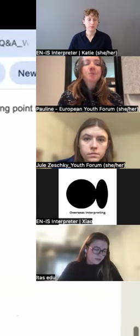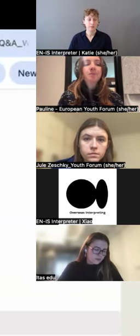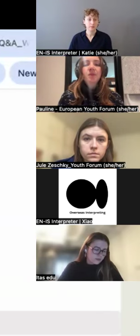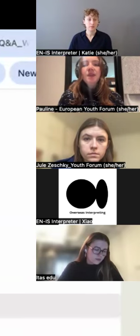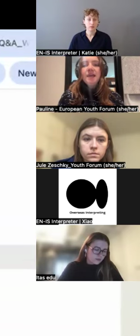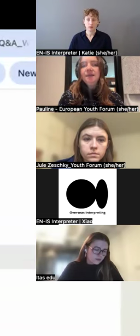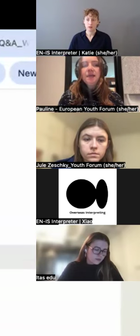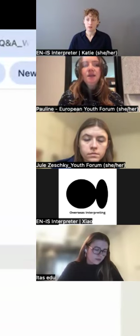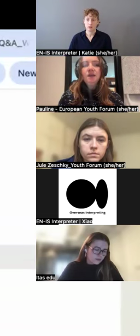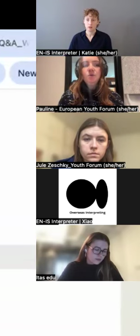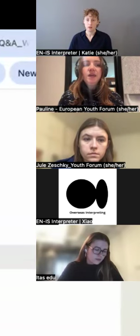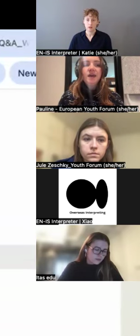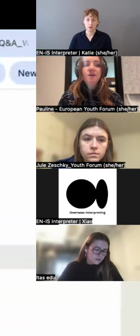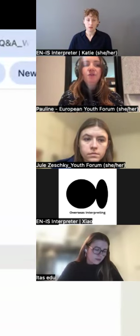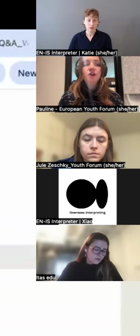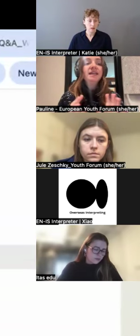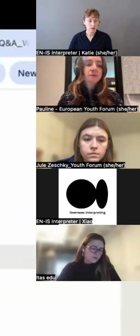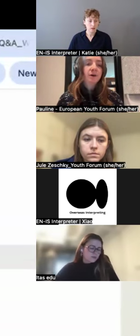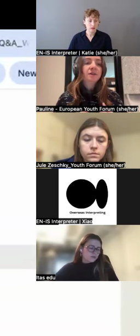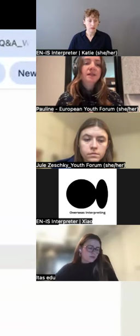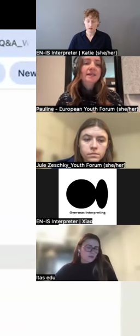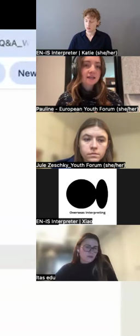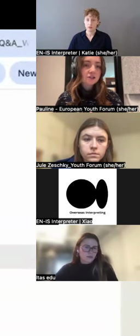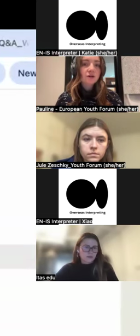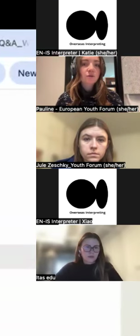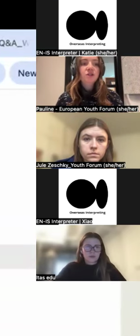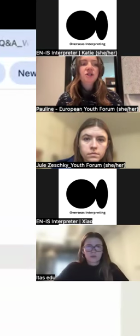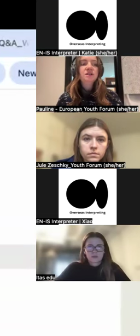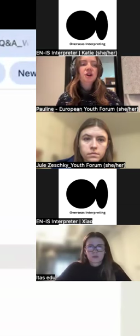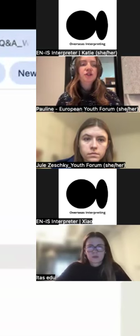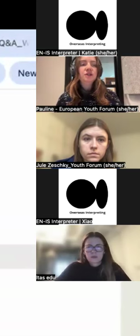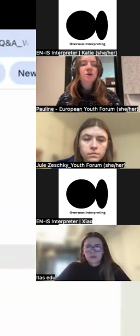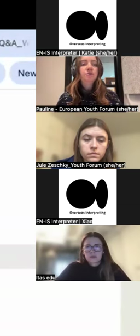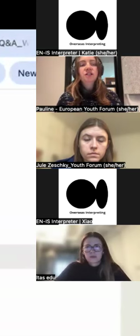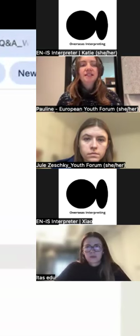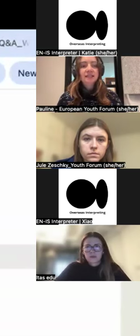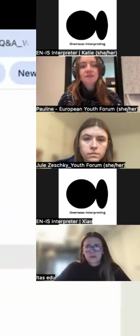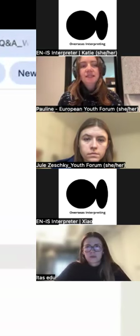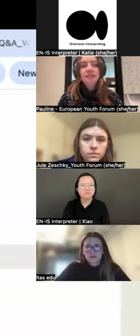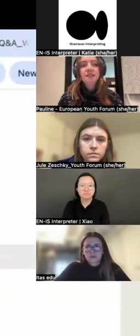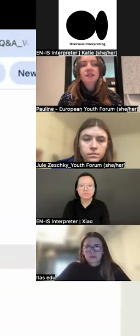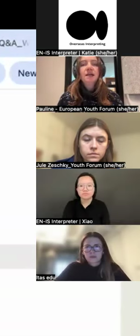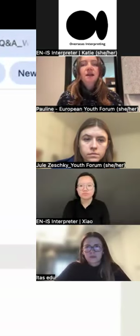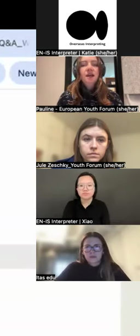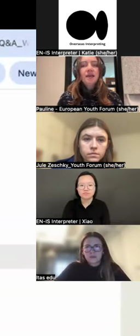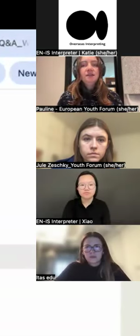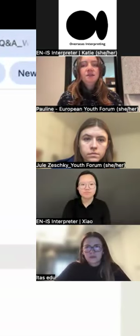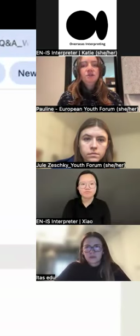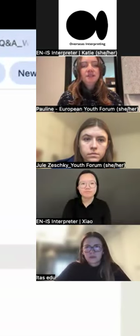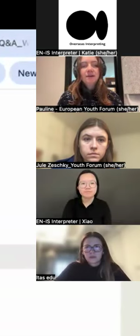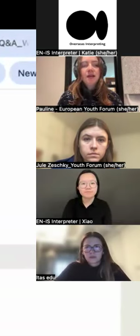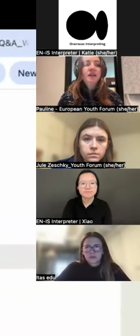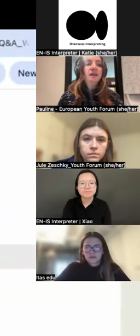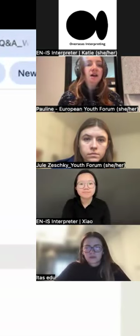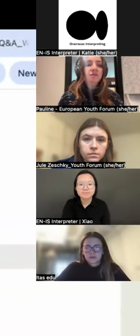manual. And then we have a next part, a next section, which is on the project activities and